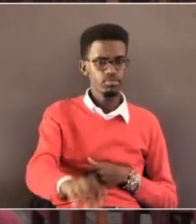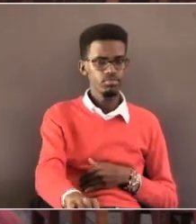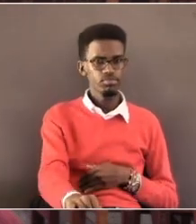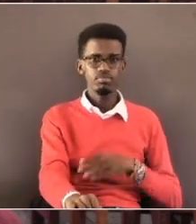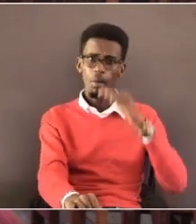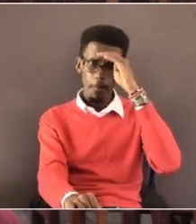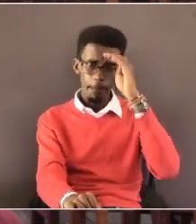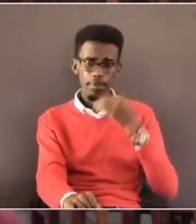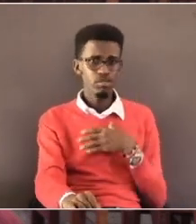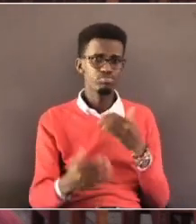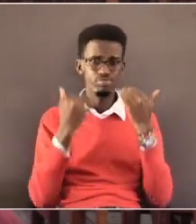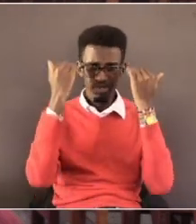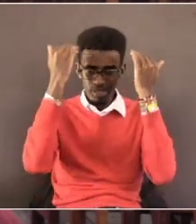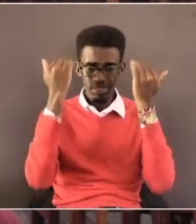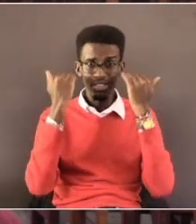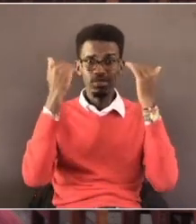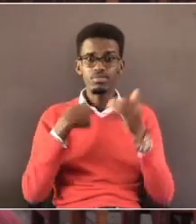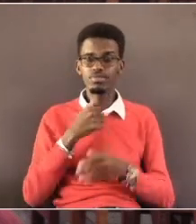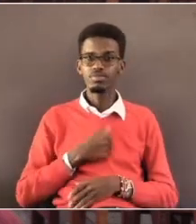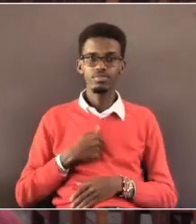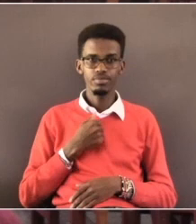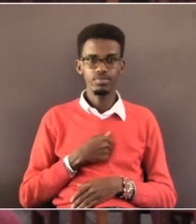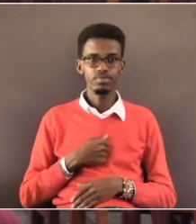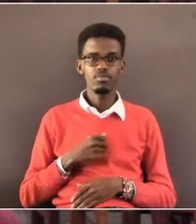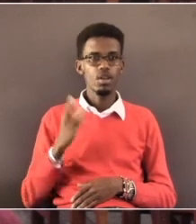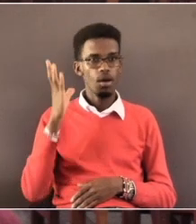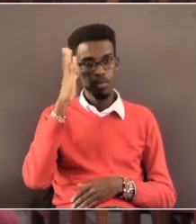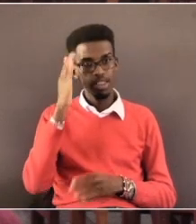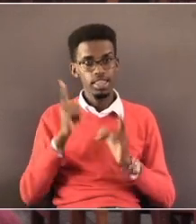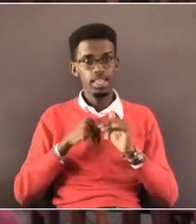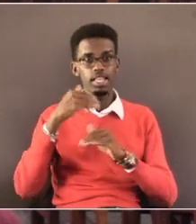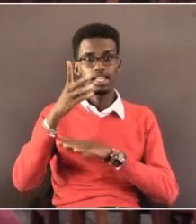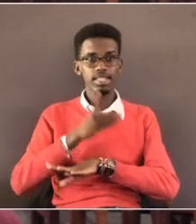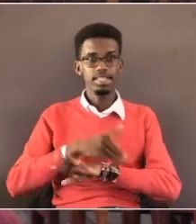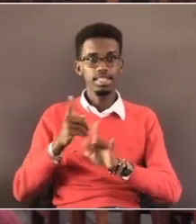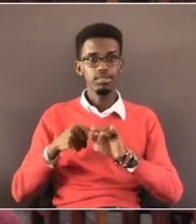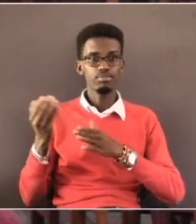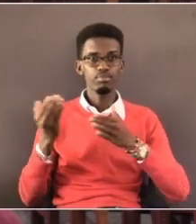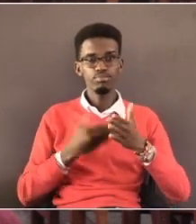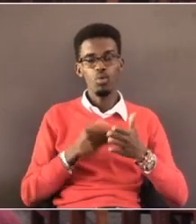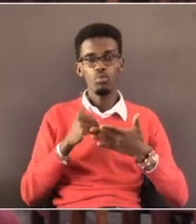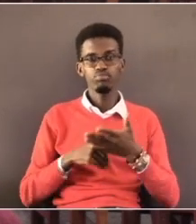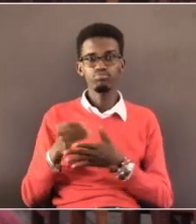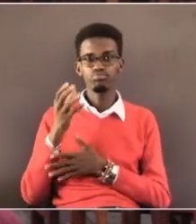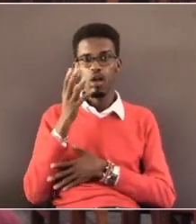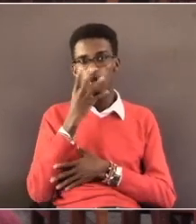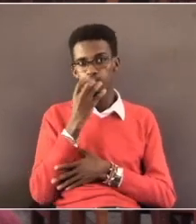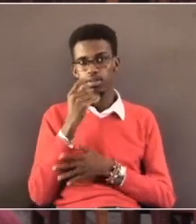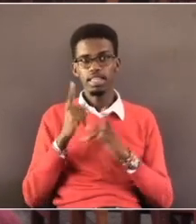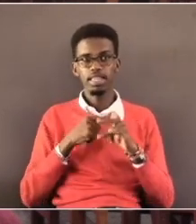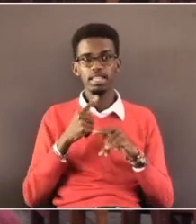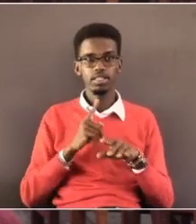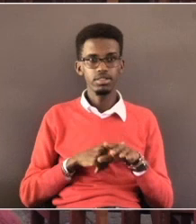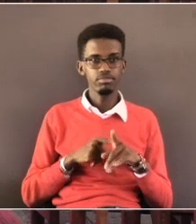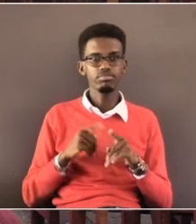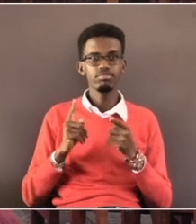I was stressed, no wonder, I am very sorry. Unachapwa, then the next day, unaletwa maua, and then after some time, once the wounds